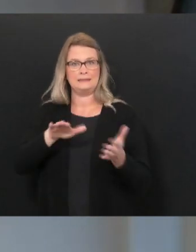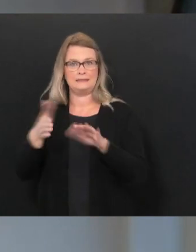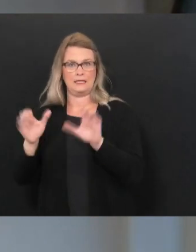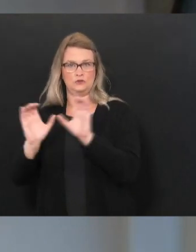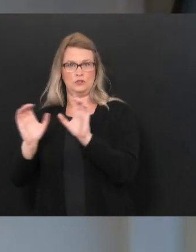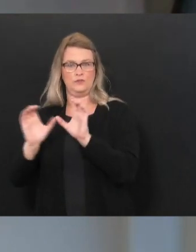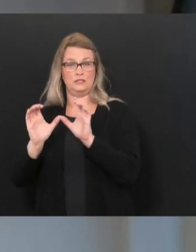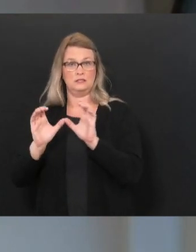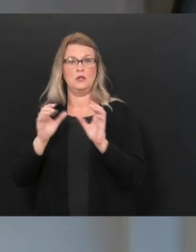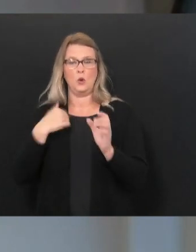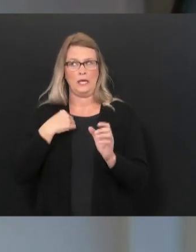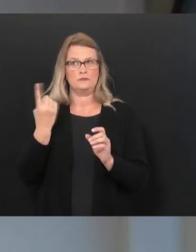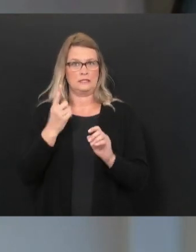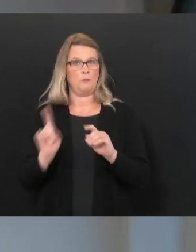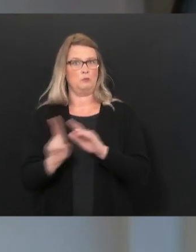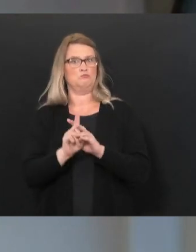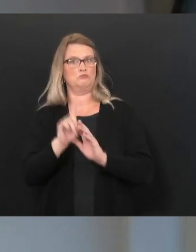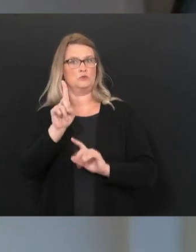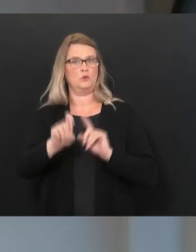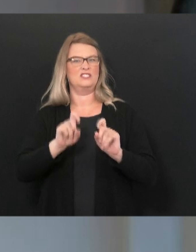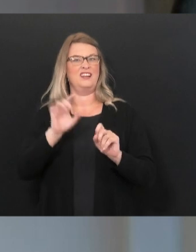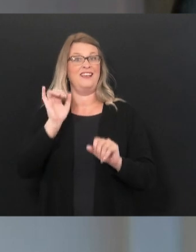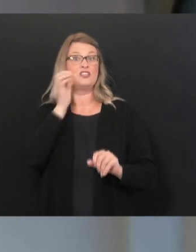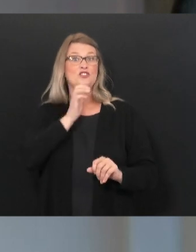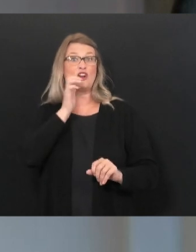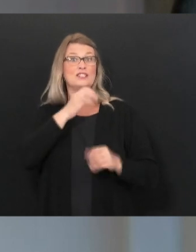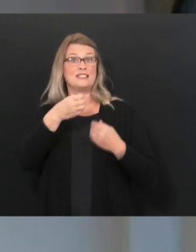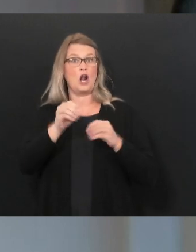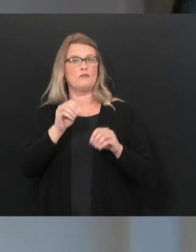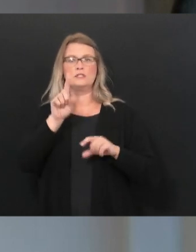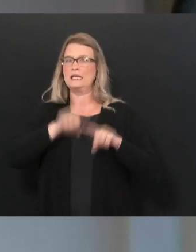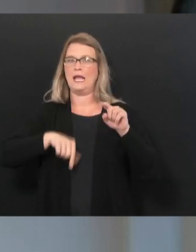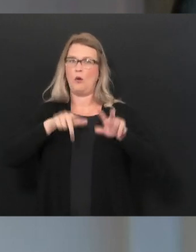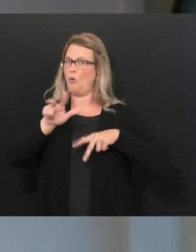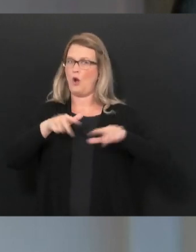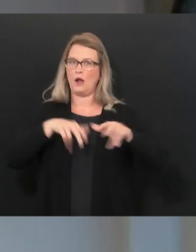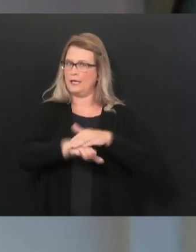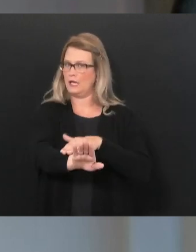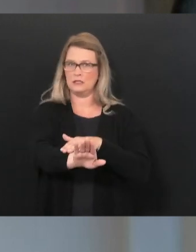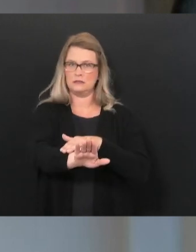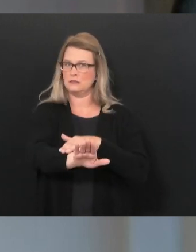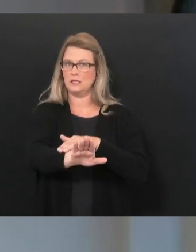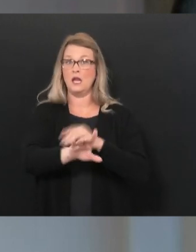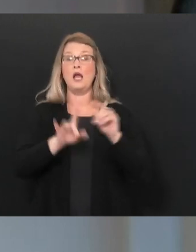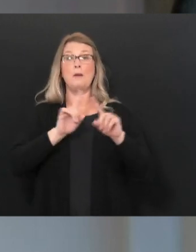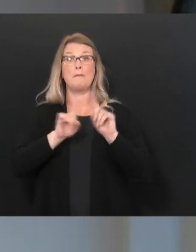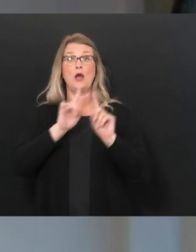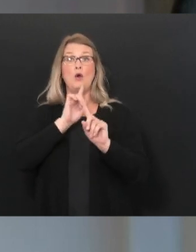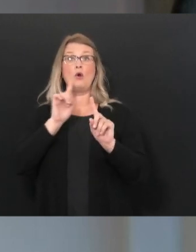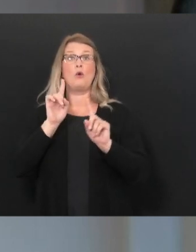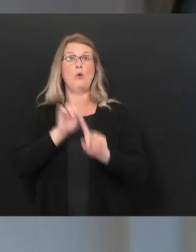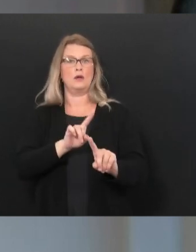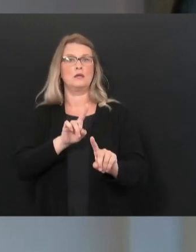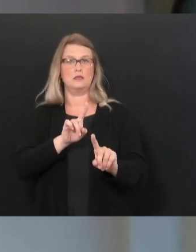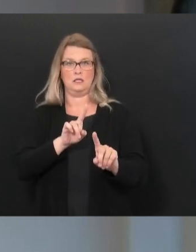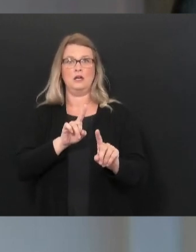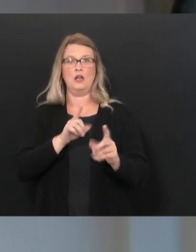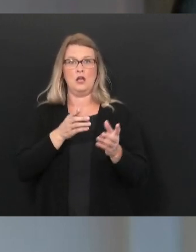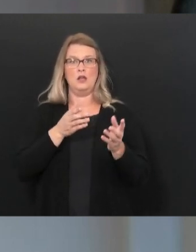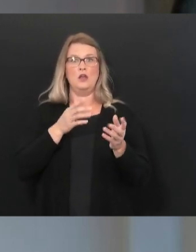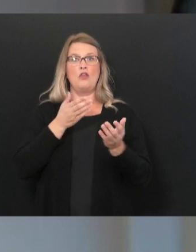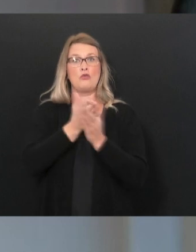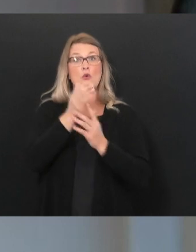question come up. The Charleston office has closed the walk-in office for ordering in person, but the public can still order certificates